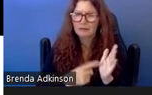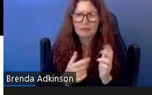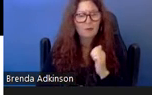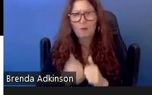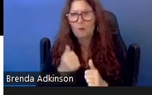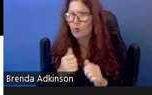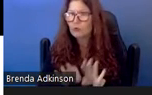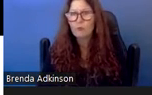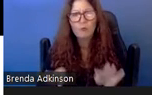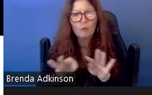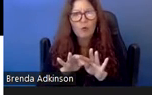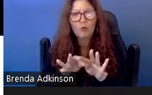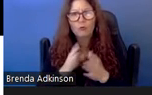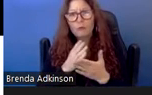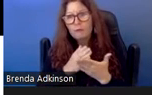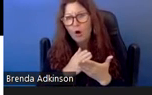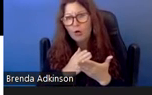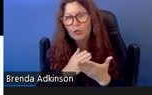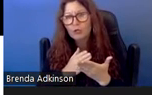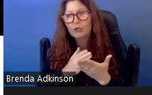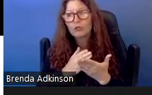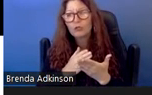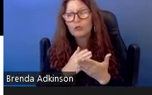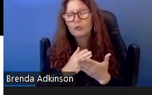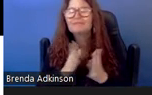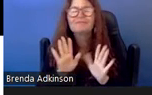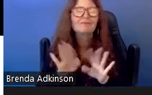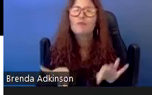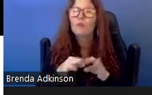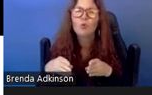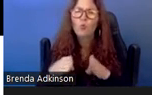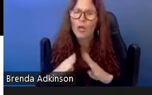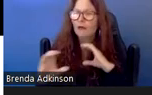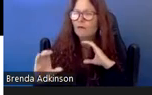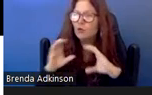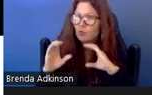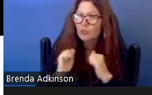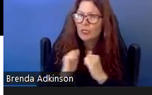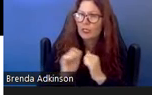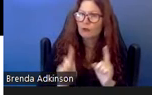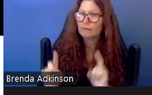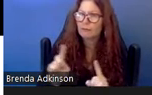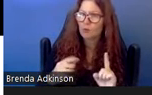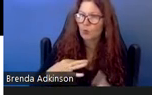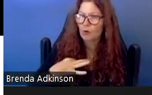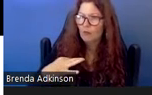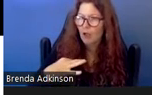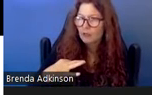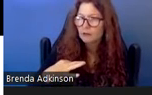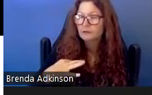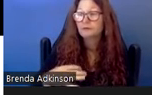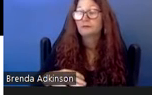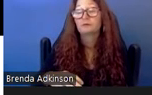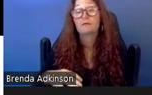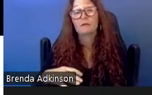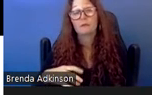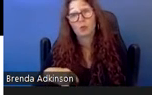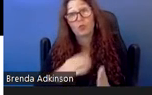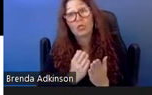way of communicating with our applicants. And in addition to reviewing